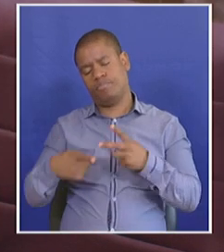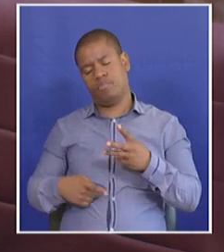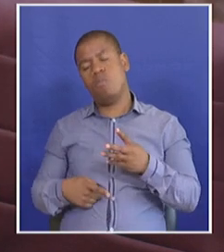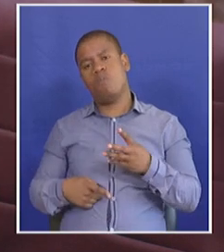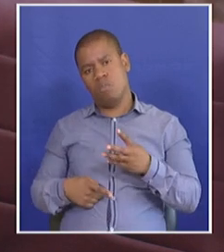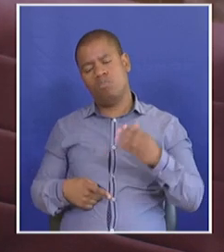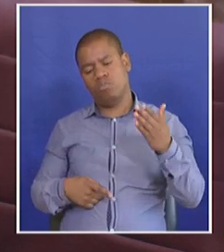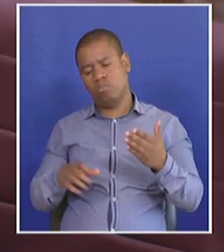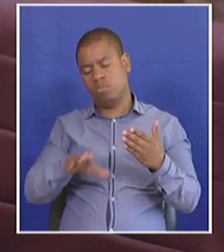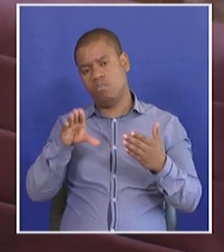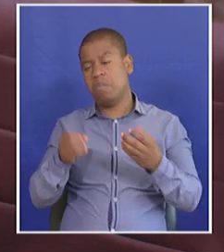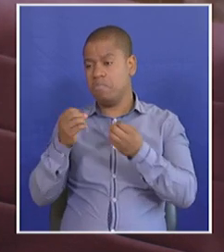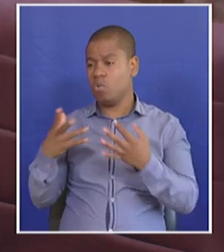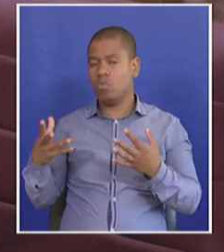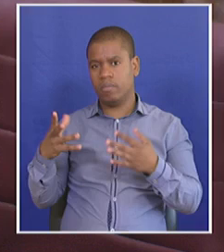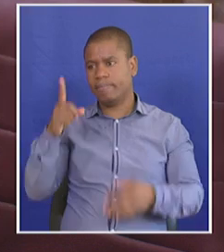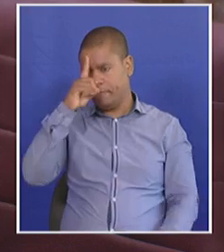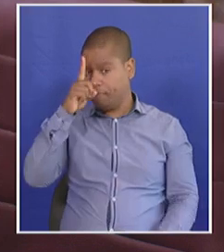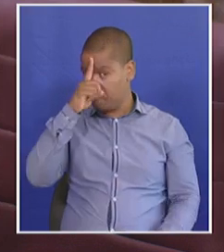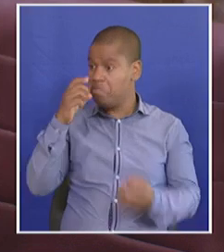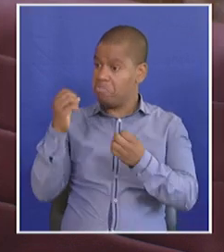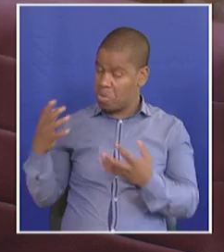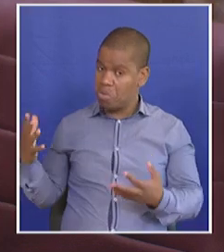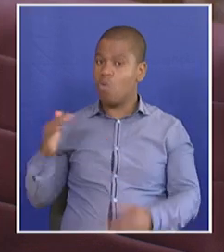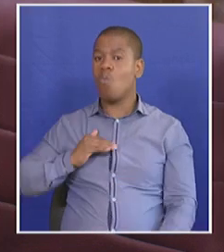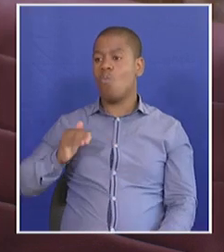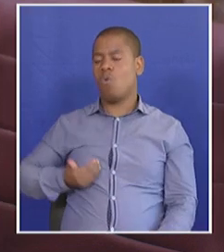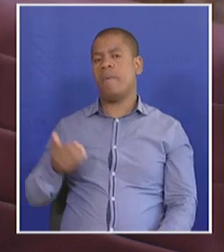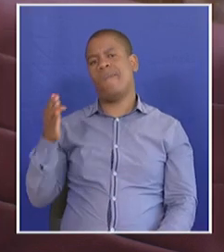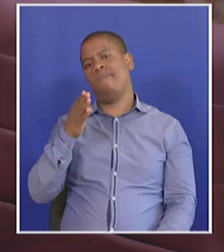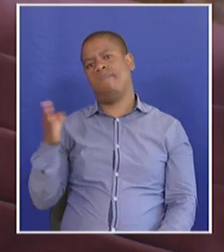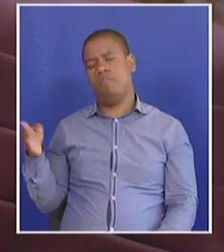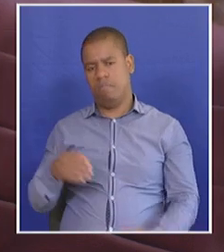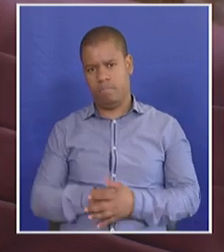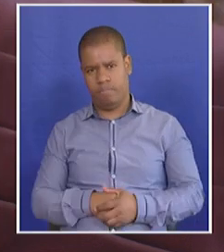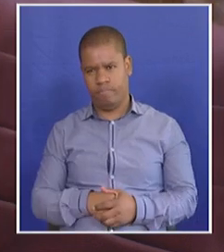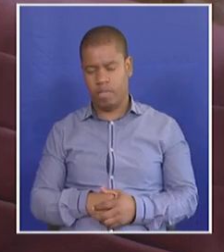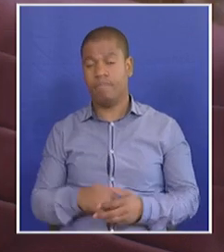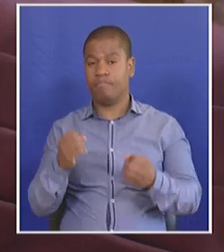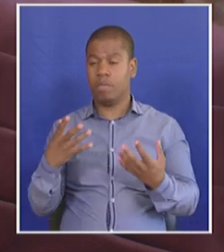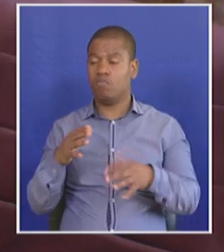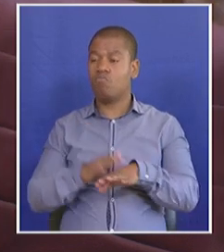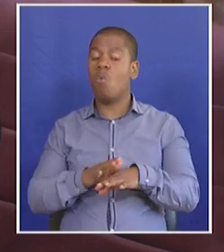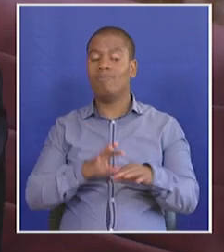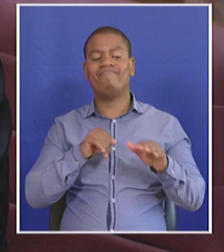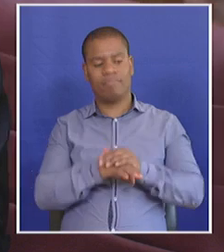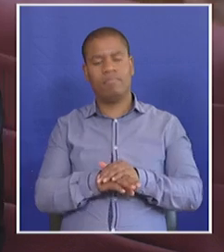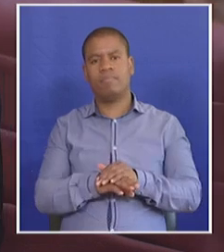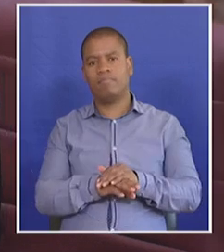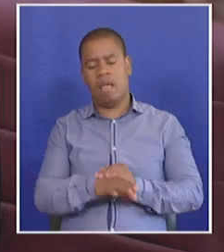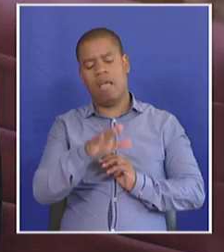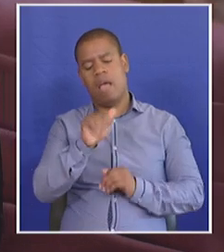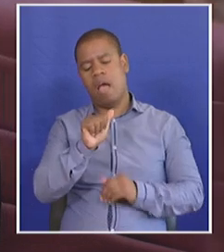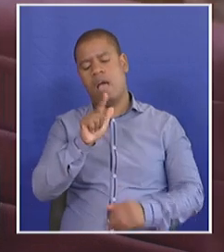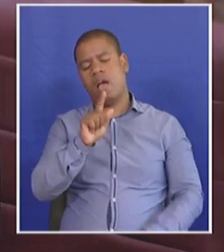are African, the majority are women. The problem, though, is in terms of who gets the articles. As